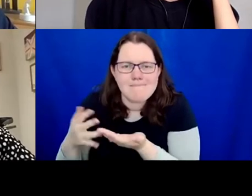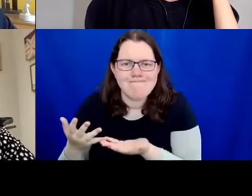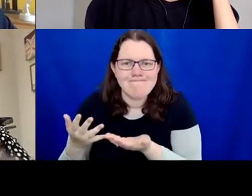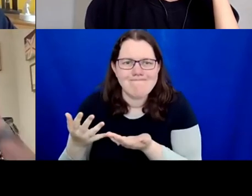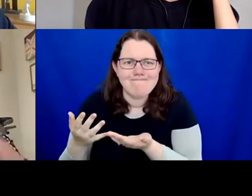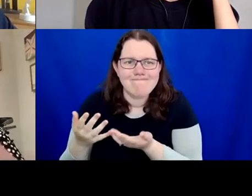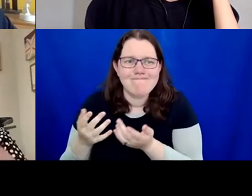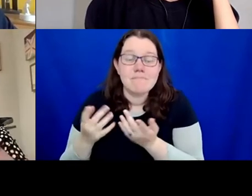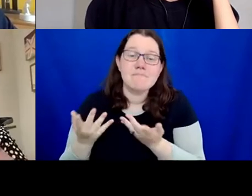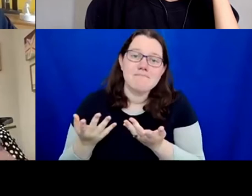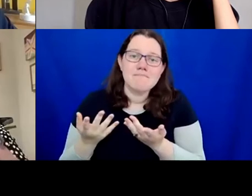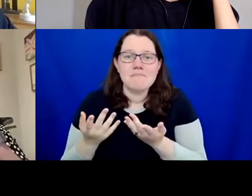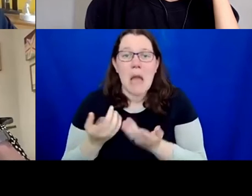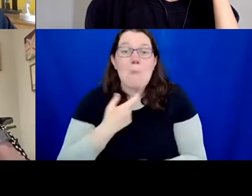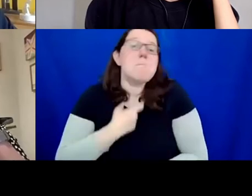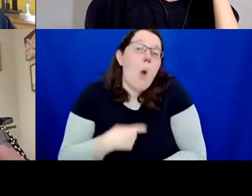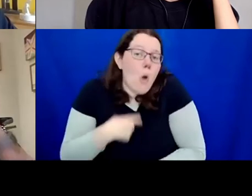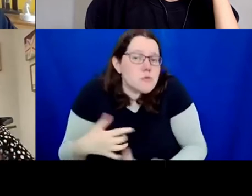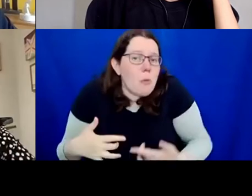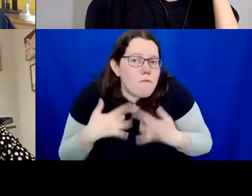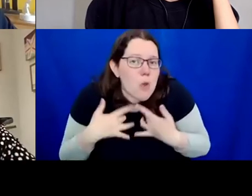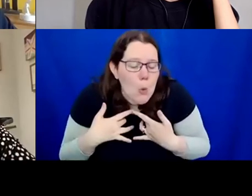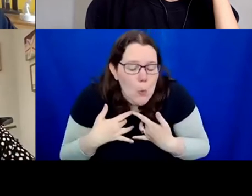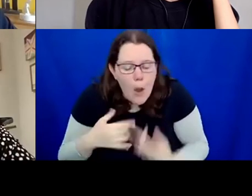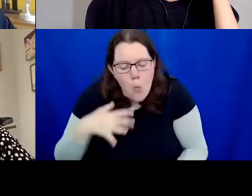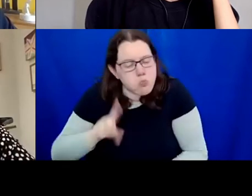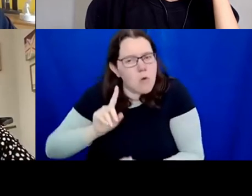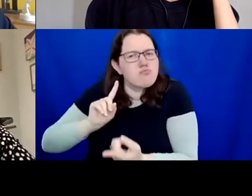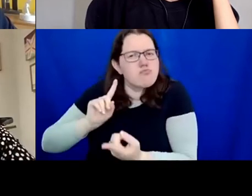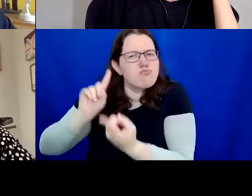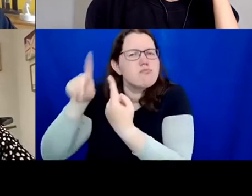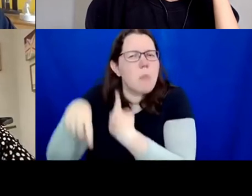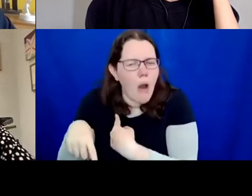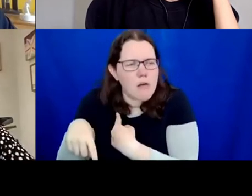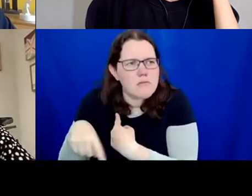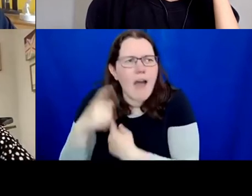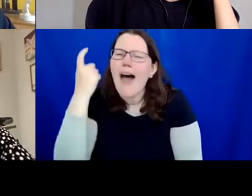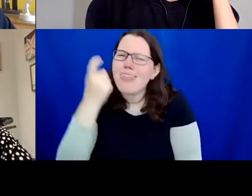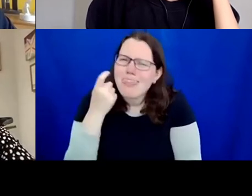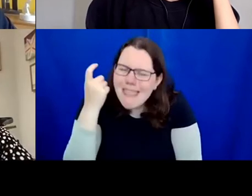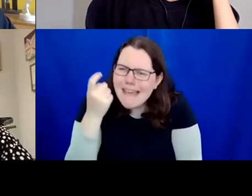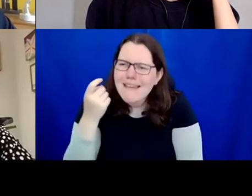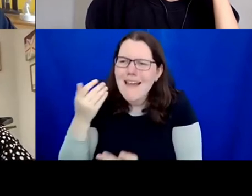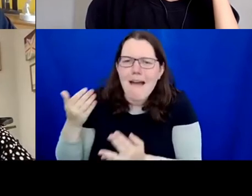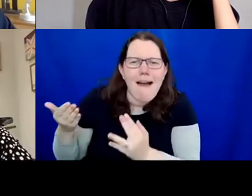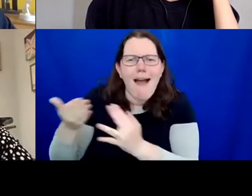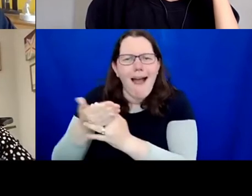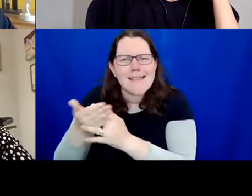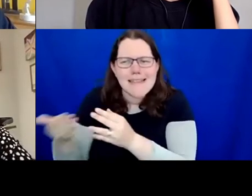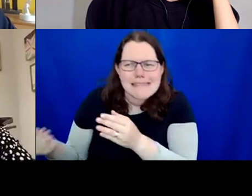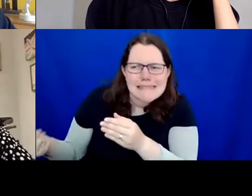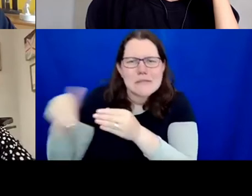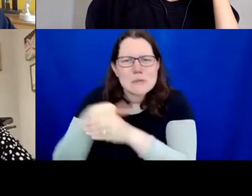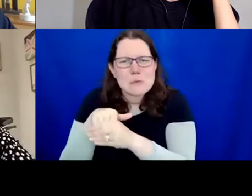on a personal level, I would like to counter that, because I don't think all access and inclusion needs to cost any